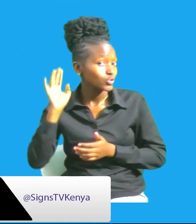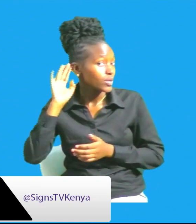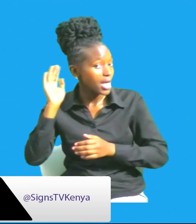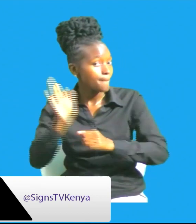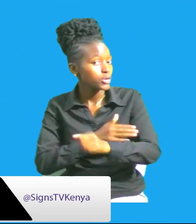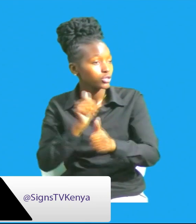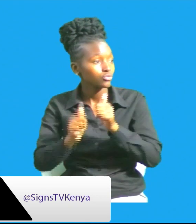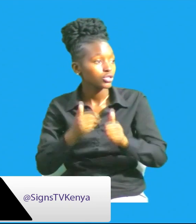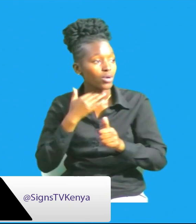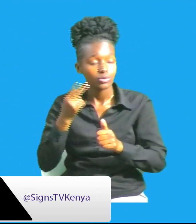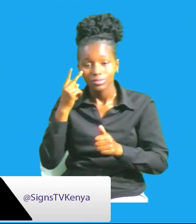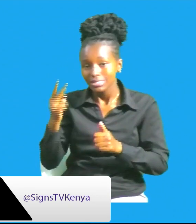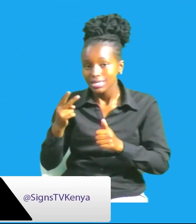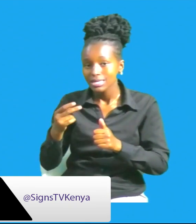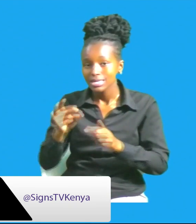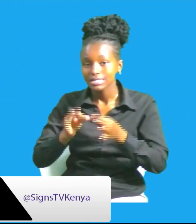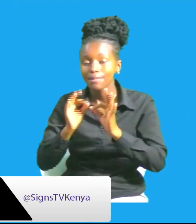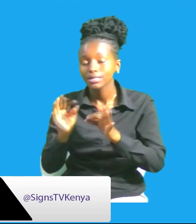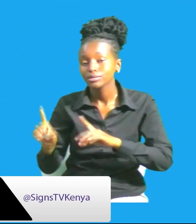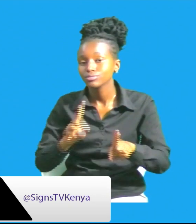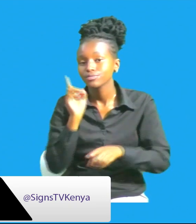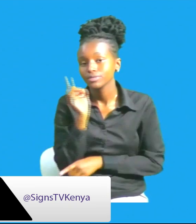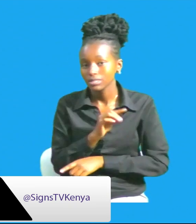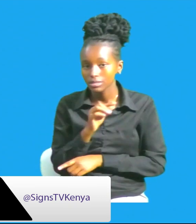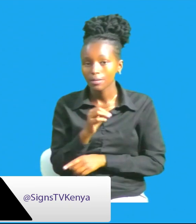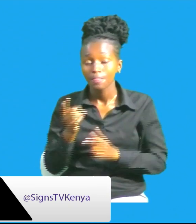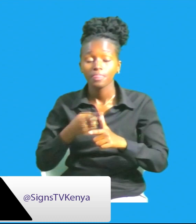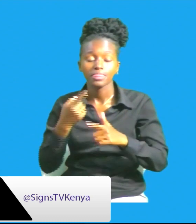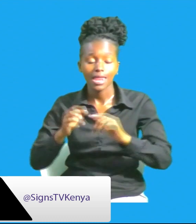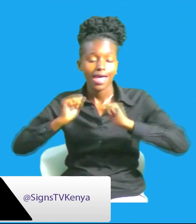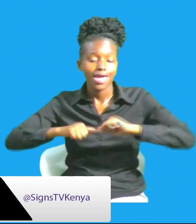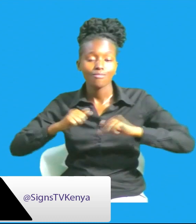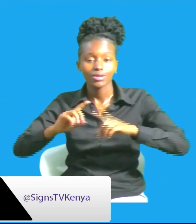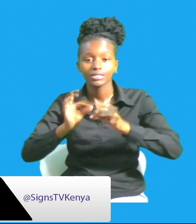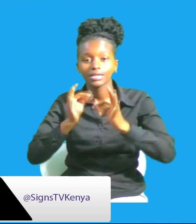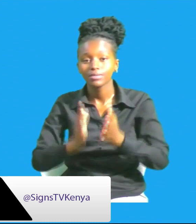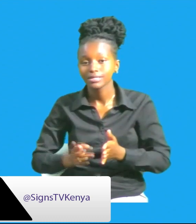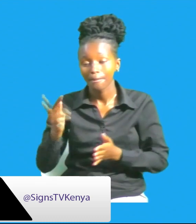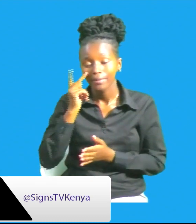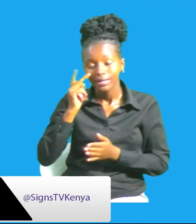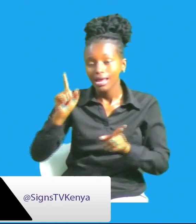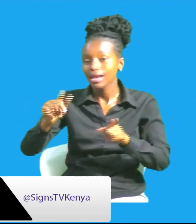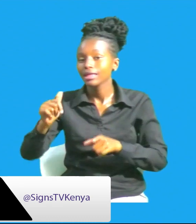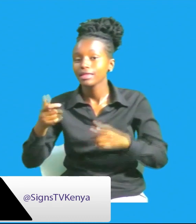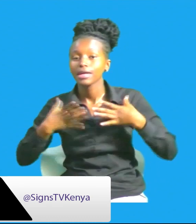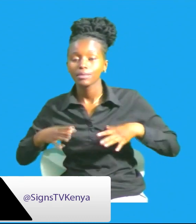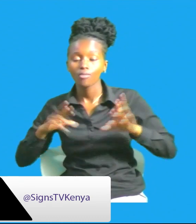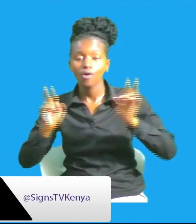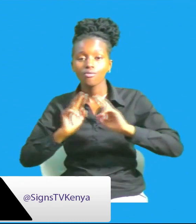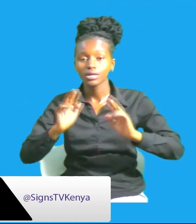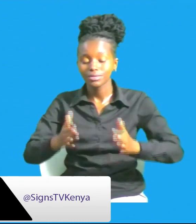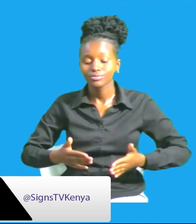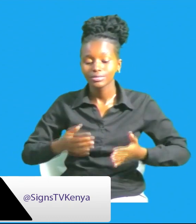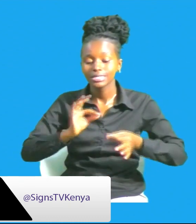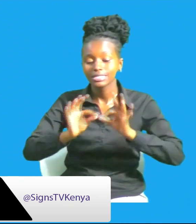kuona ikifanywa na sign language interpreters, and our very able sign language interpreters Kina Kendi will be here to give